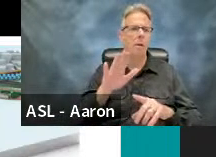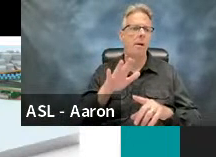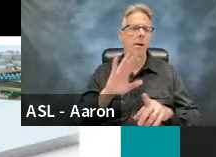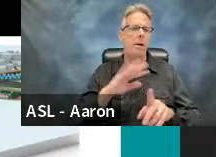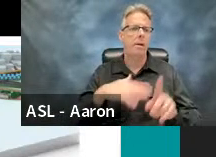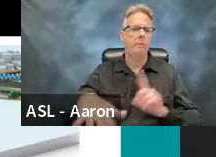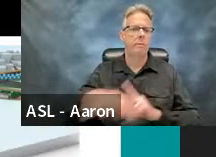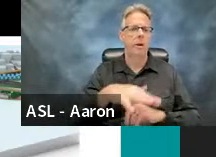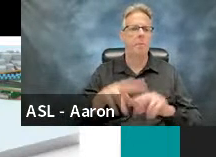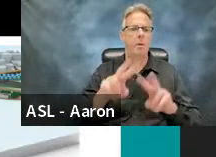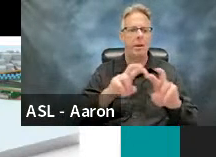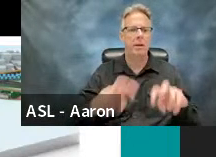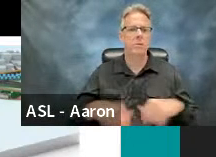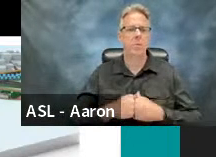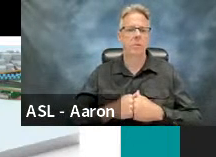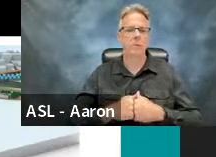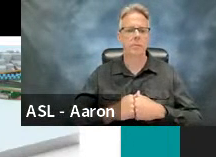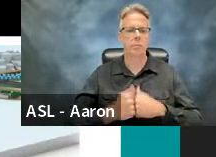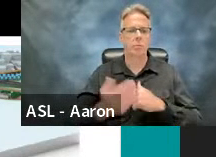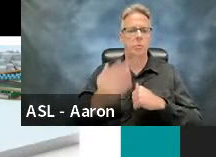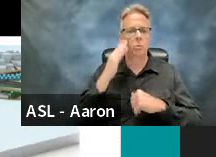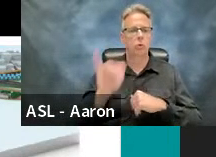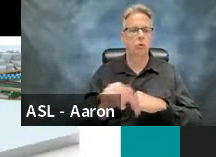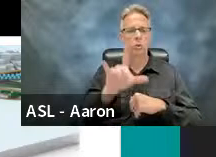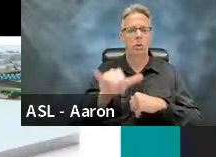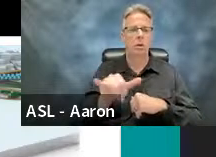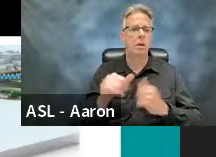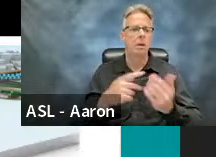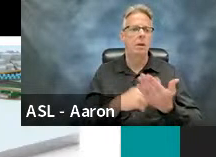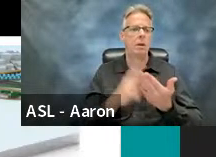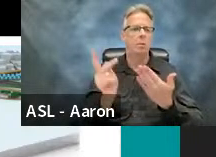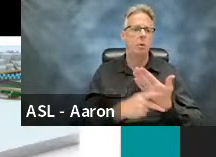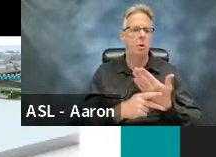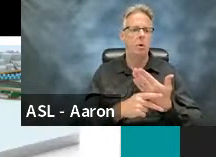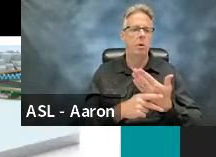well. So as you know, in July, the program